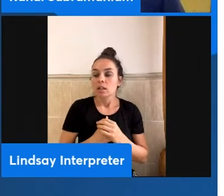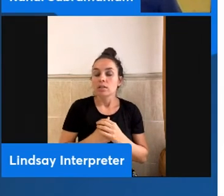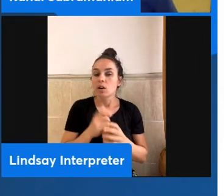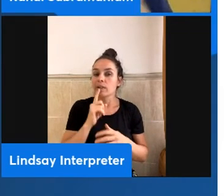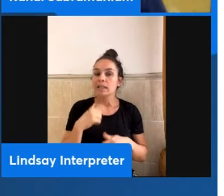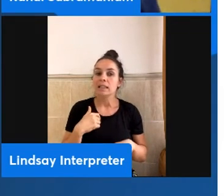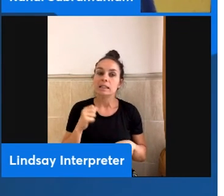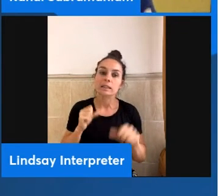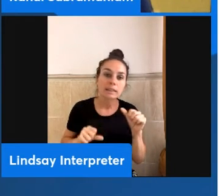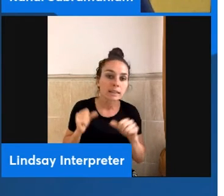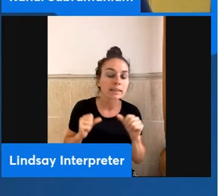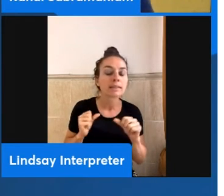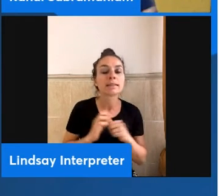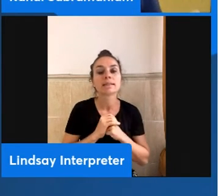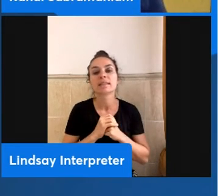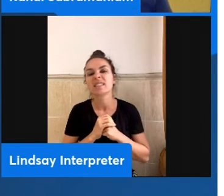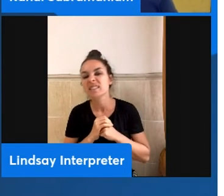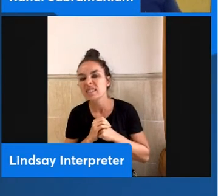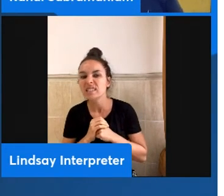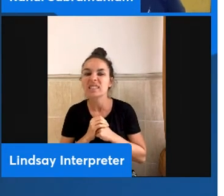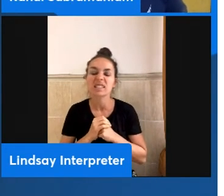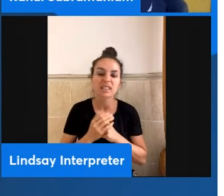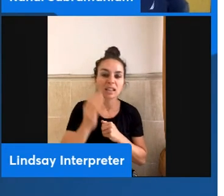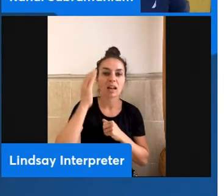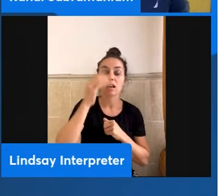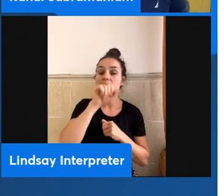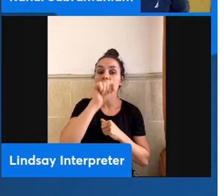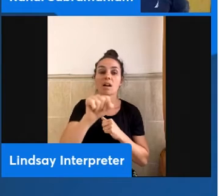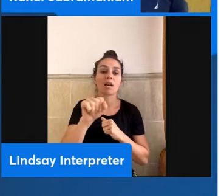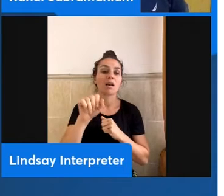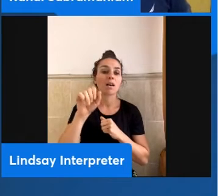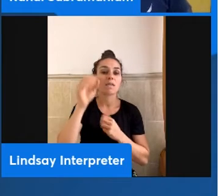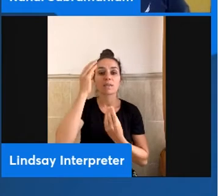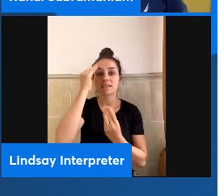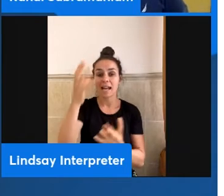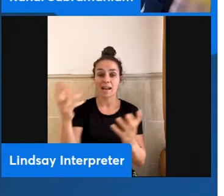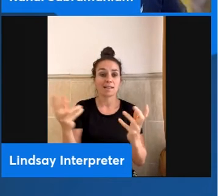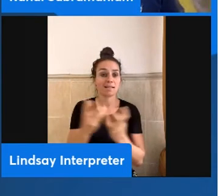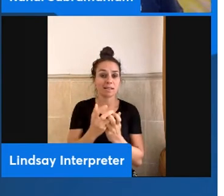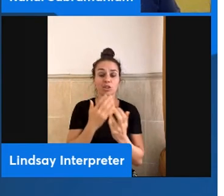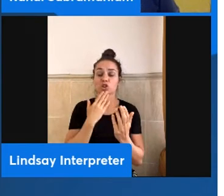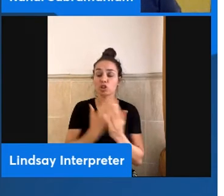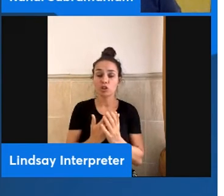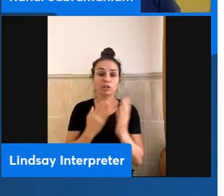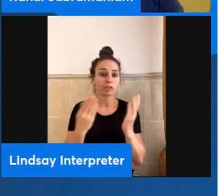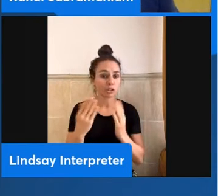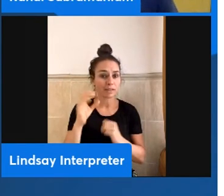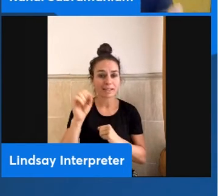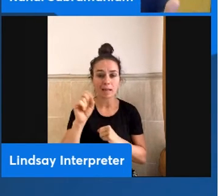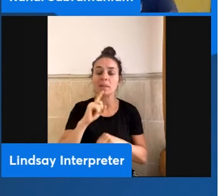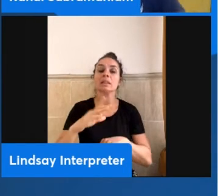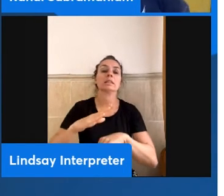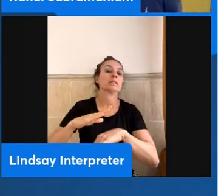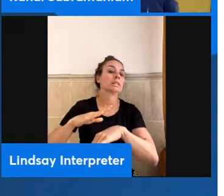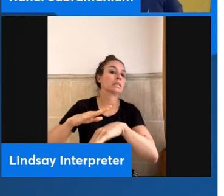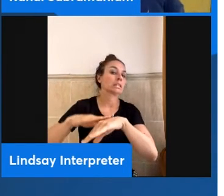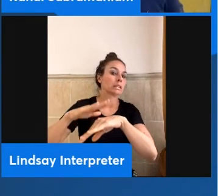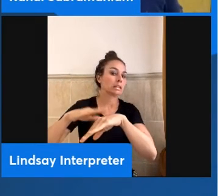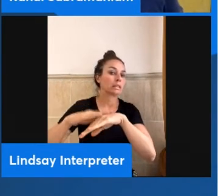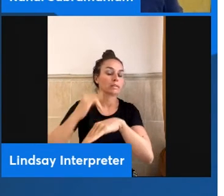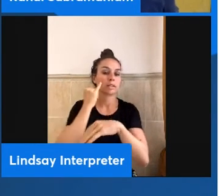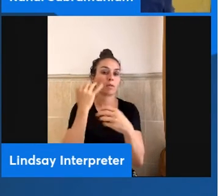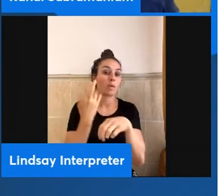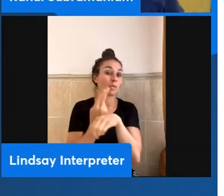feelings about it. I love data sync as a service, but just a word of caution to anyone trying to use this